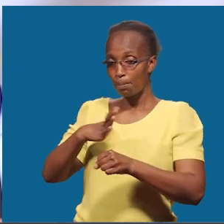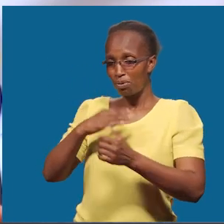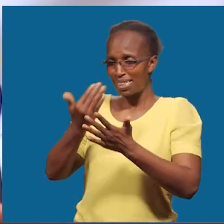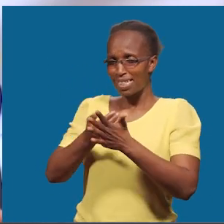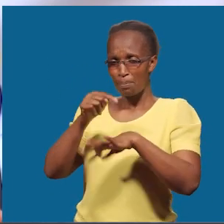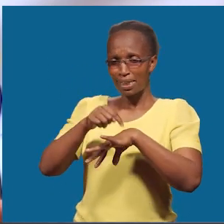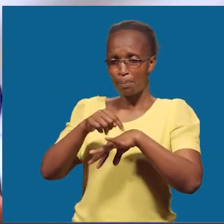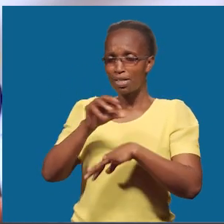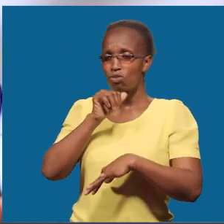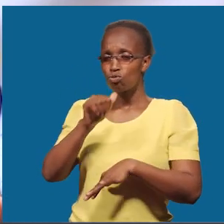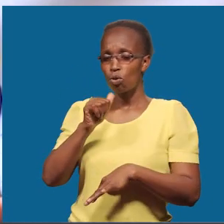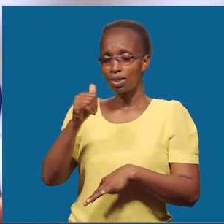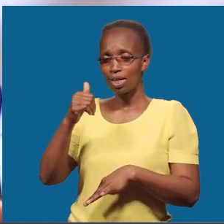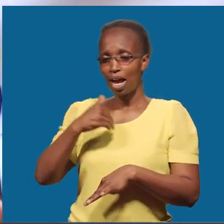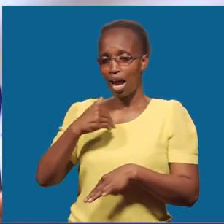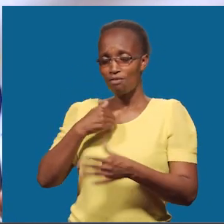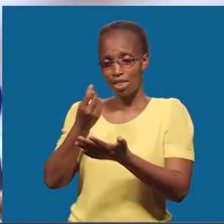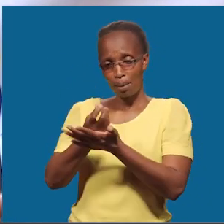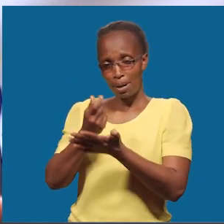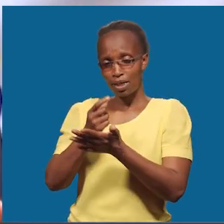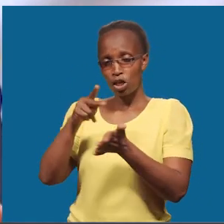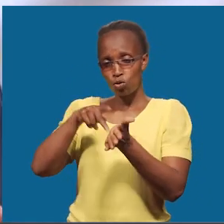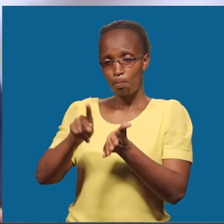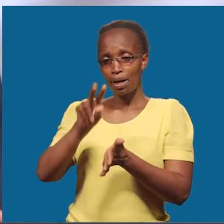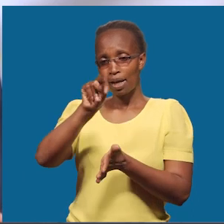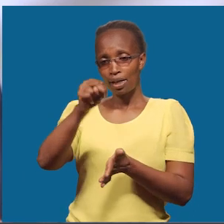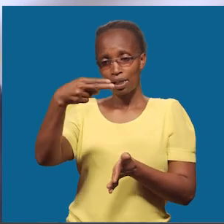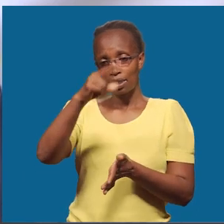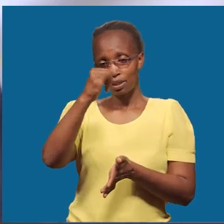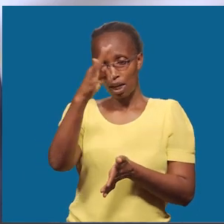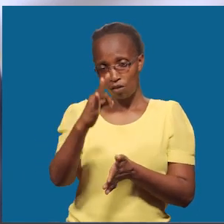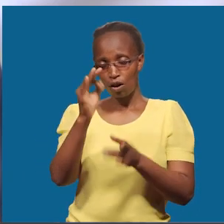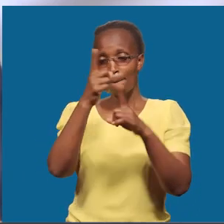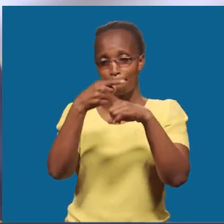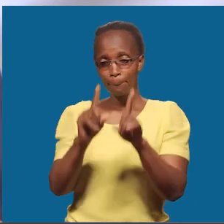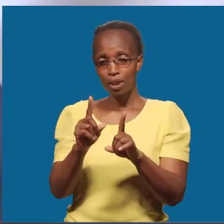sometimes do not have even money to pay for NHIF. But